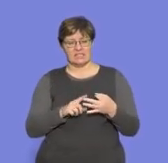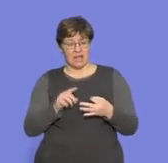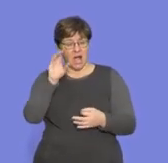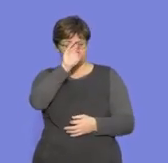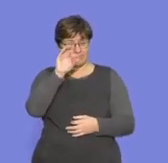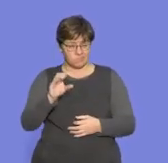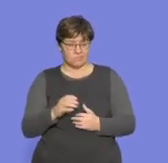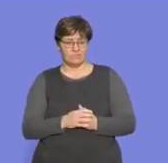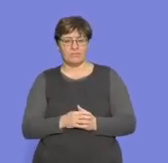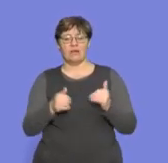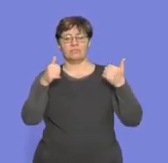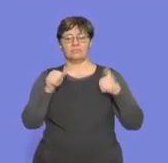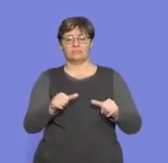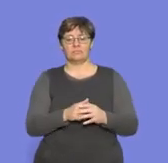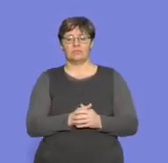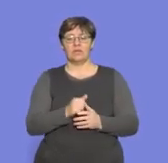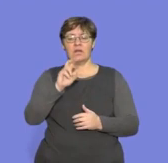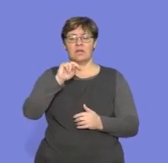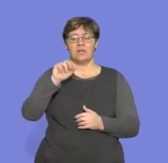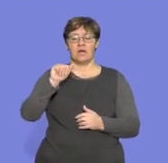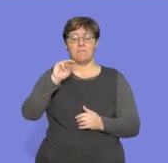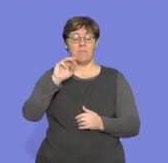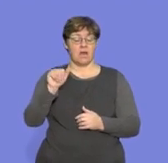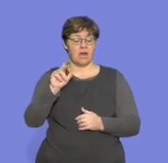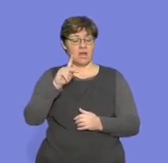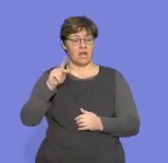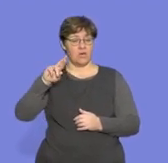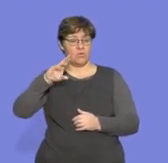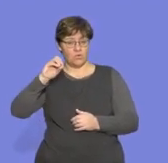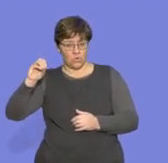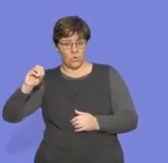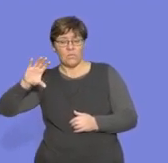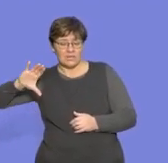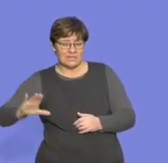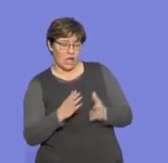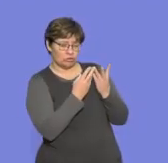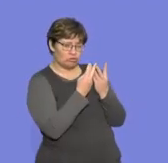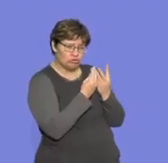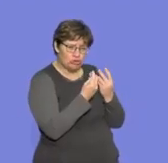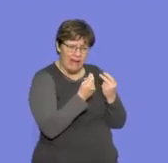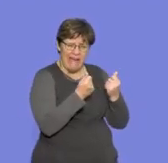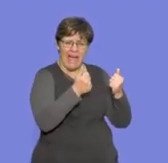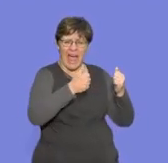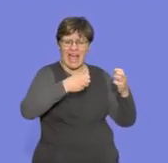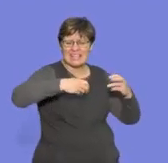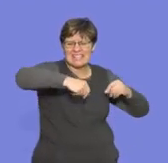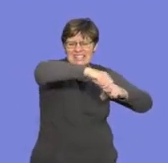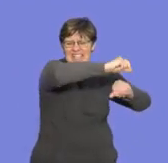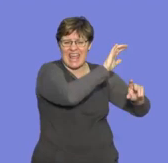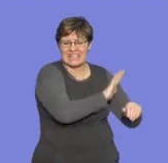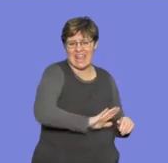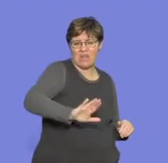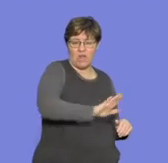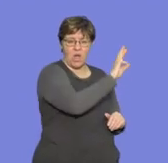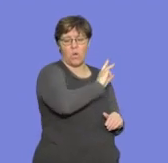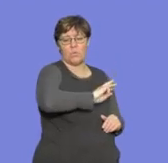you look at the nama-karoo. These would be predominantly dry, arid areas of the Western Cape and